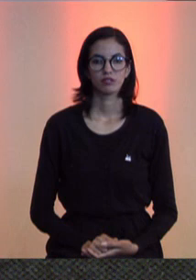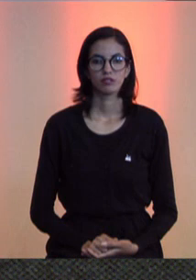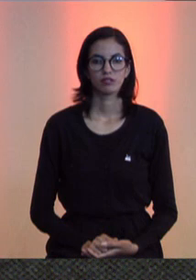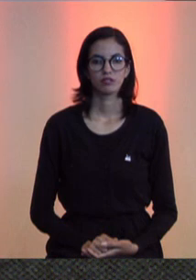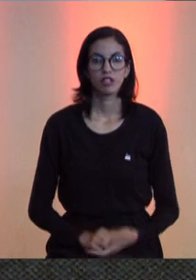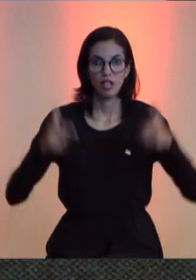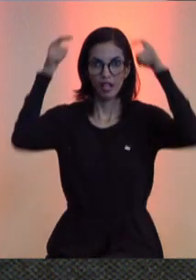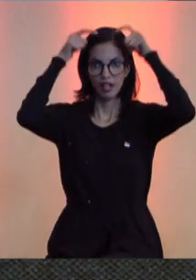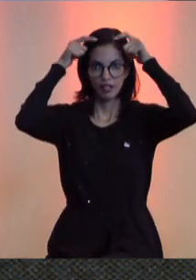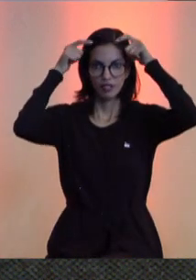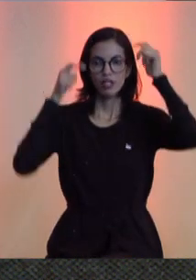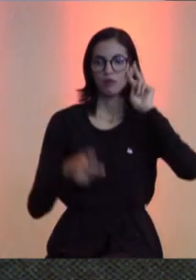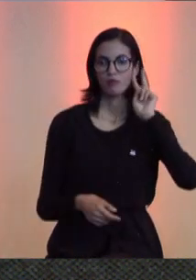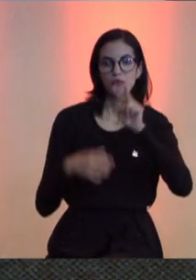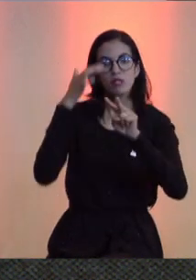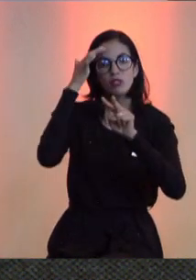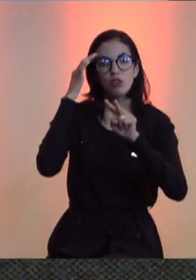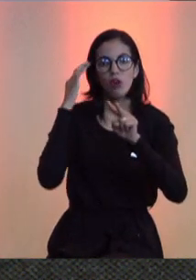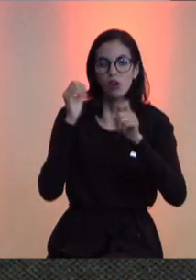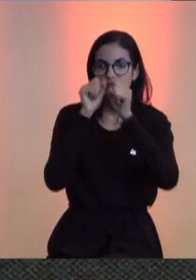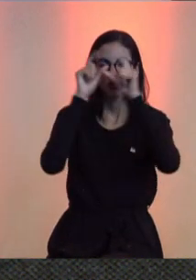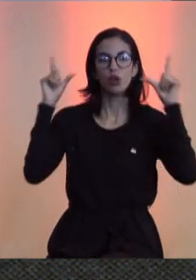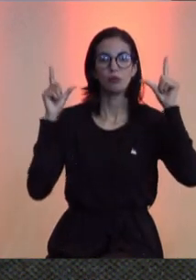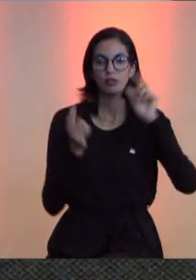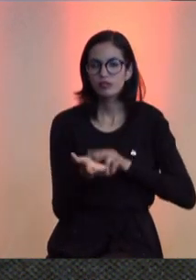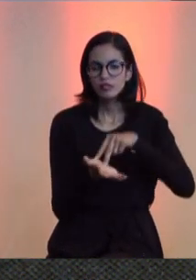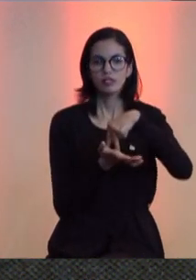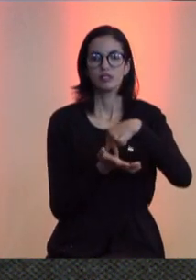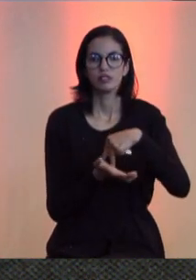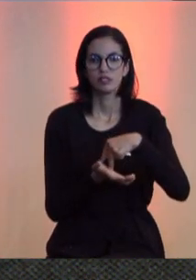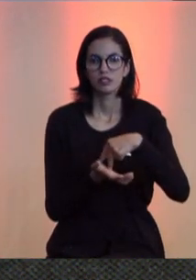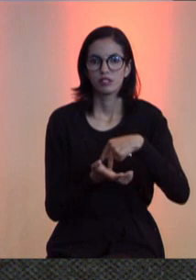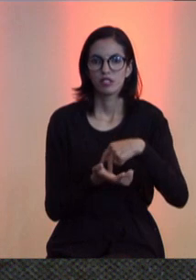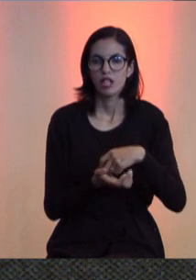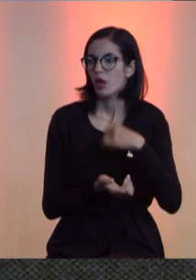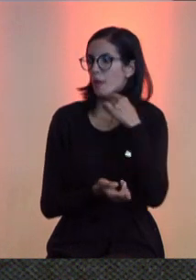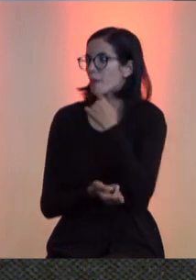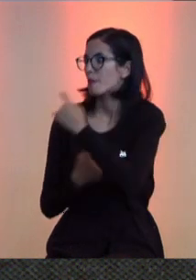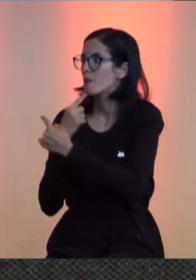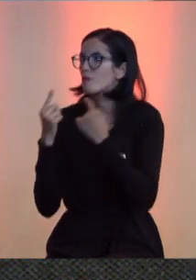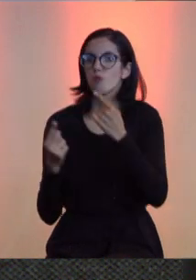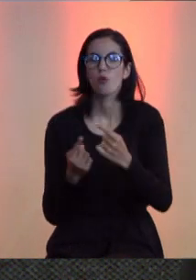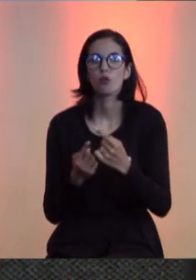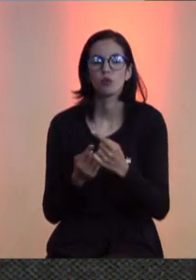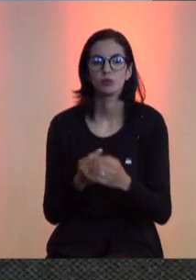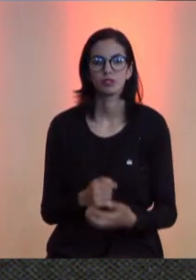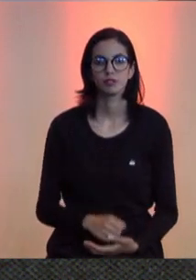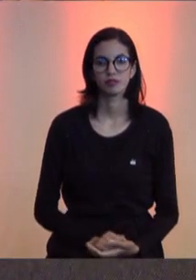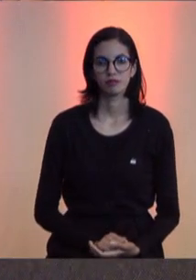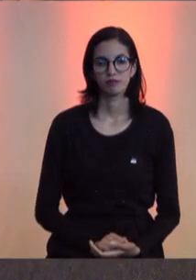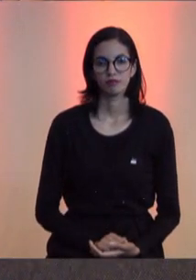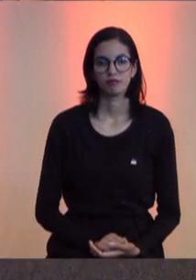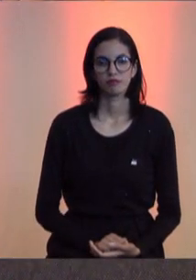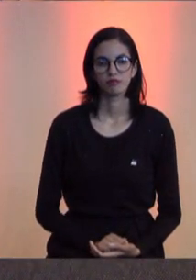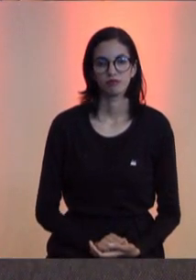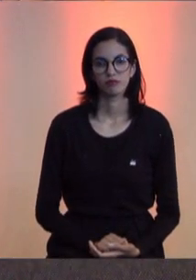rey Nabucodonosor se espantó y levantóse a priesa y habló y dijo a los de su consejo.